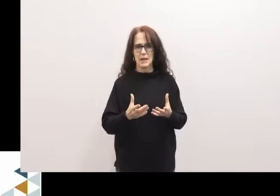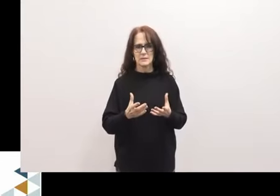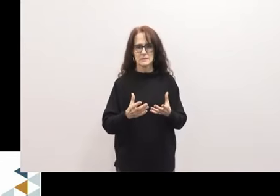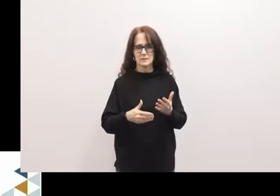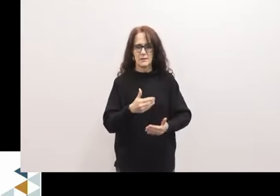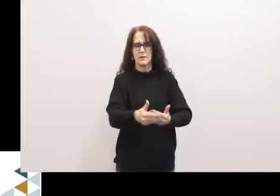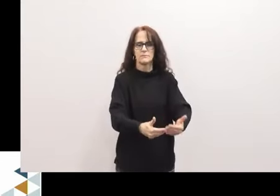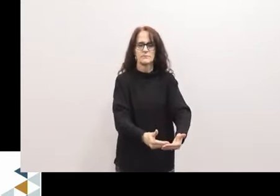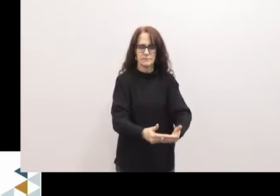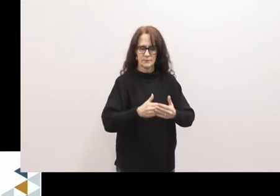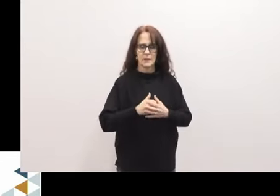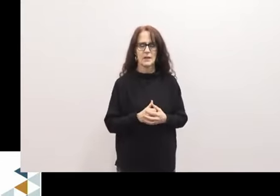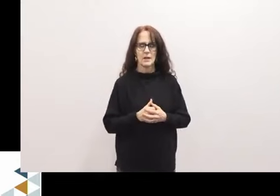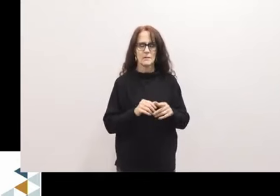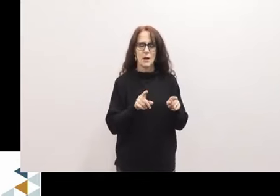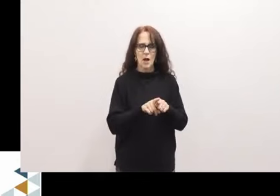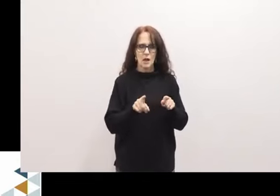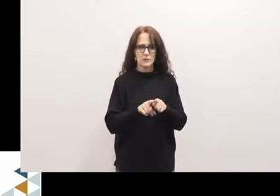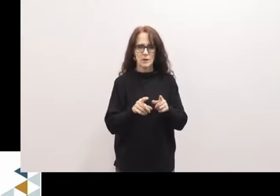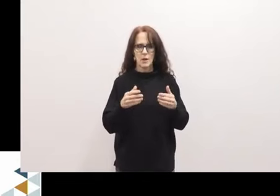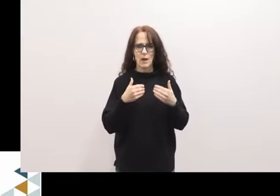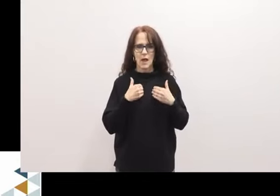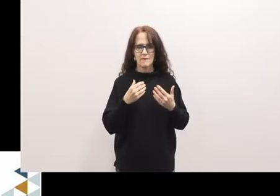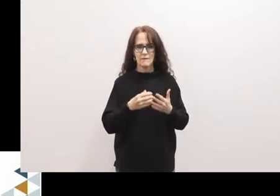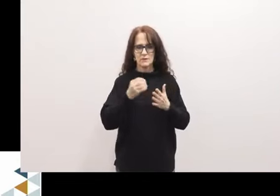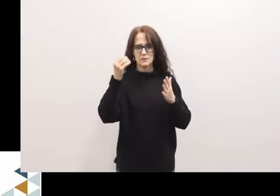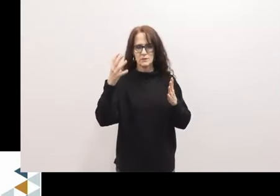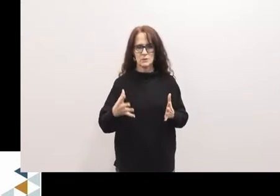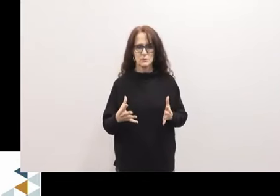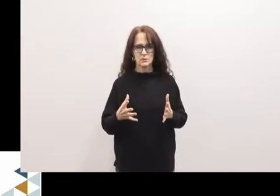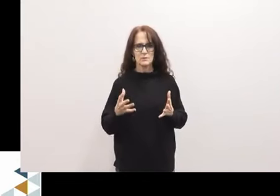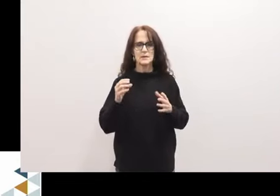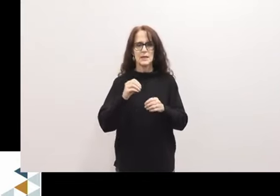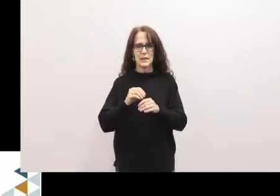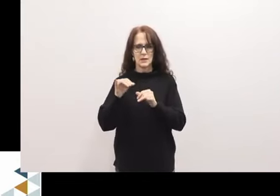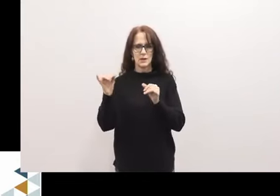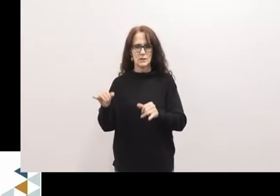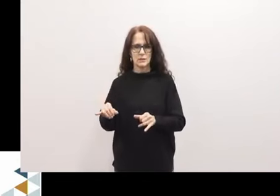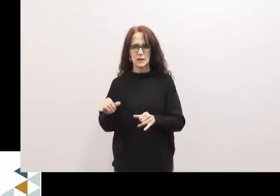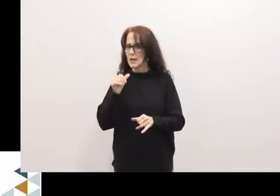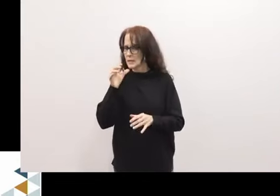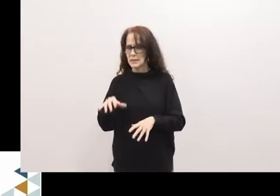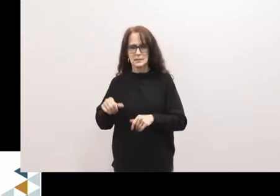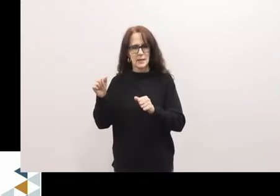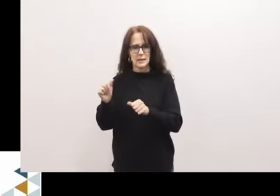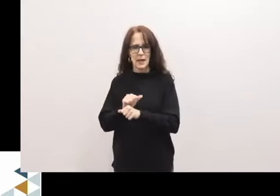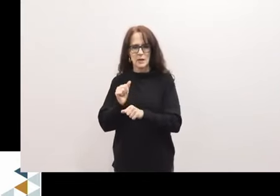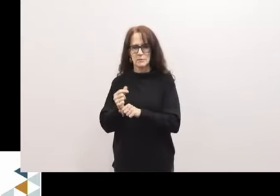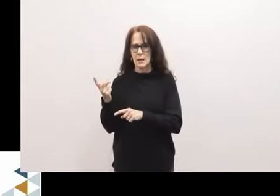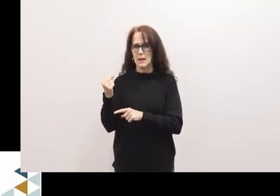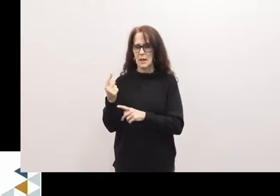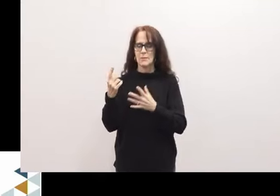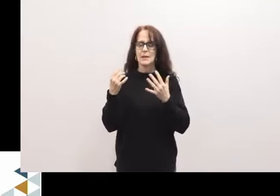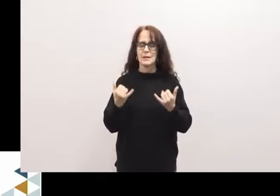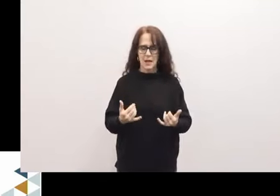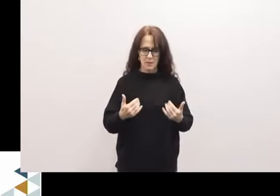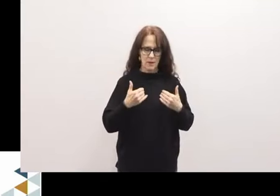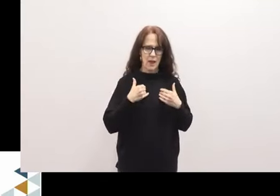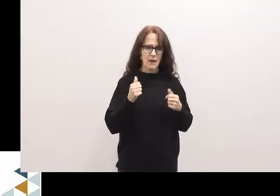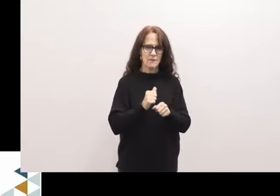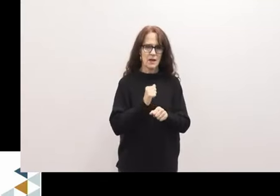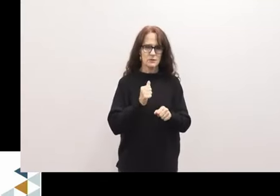pathway. And then we also have our students that were in our system that didn't take algebra last year, but they are this year.